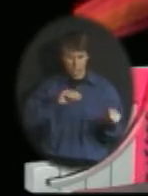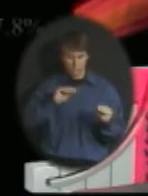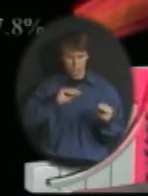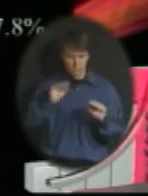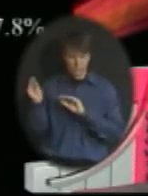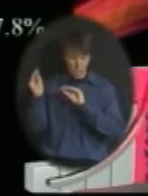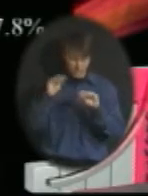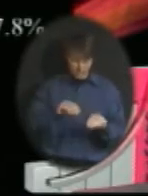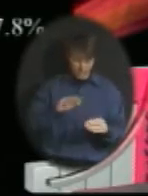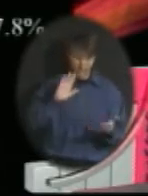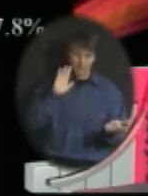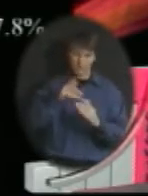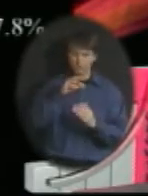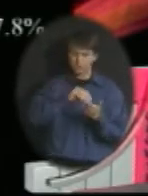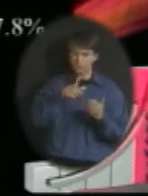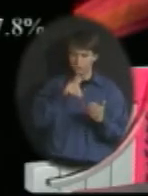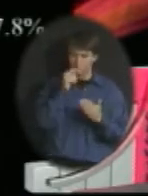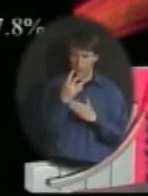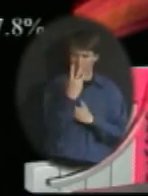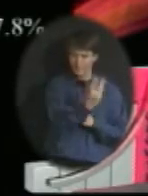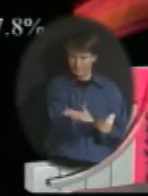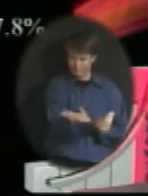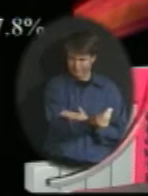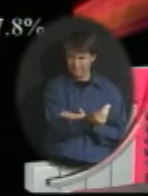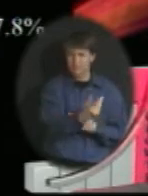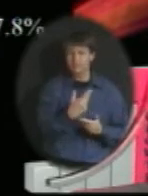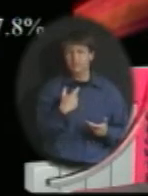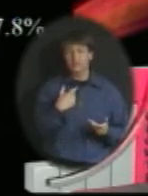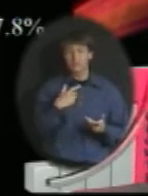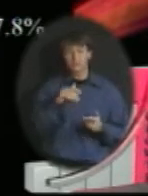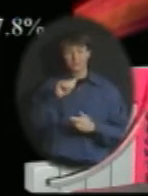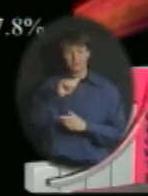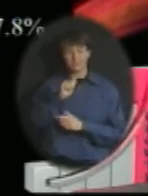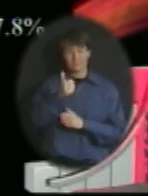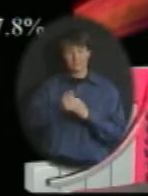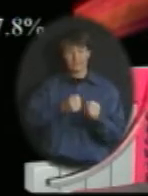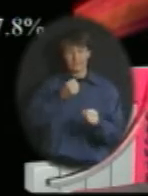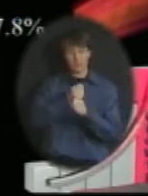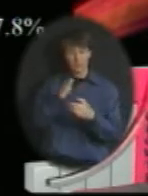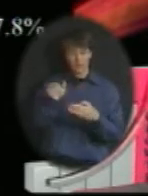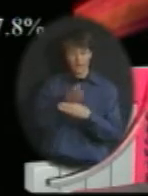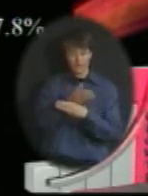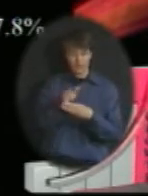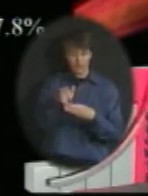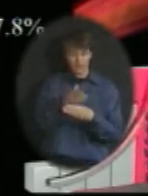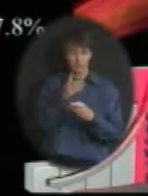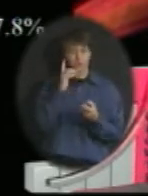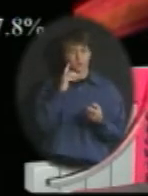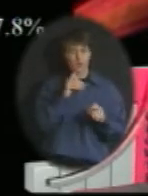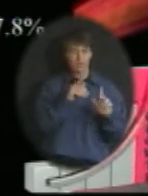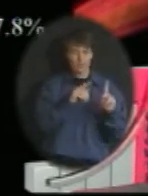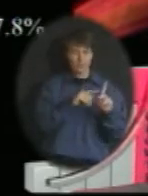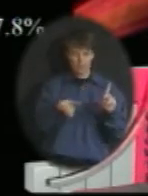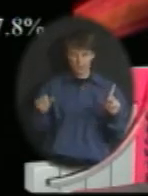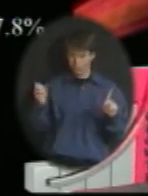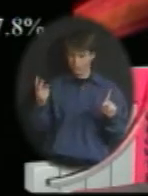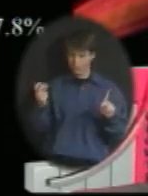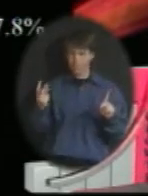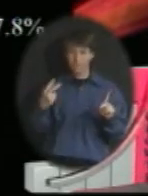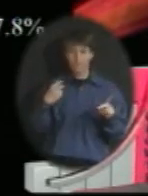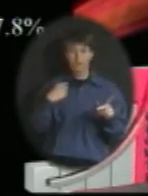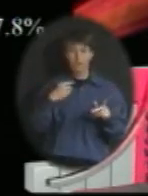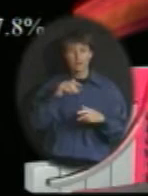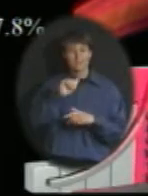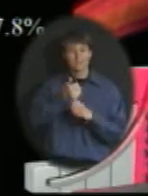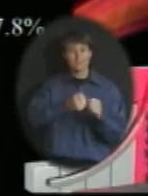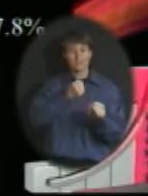district. If you take a look at a 10-year average of what's that career look like from K through 12, our 10-year